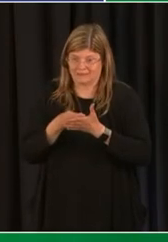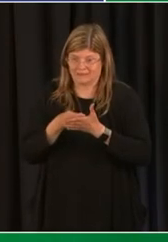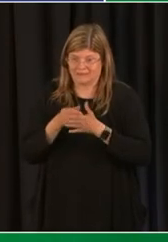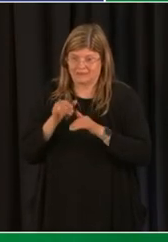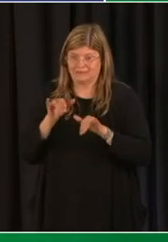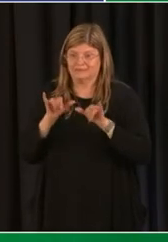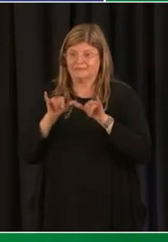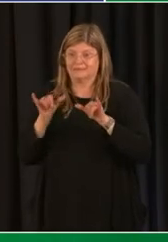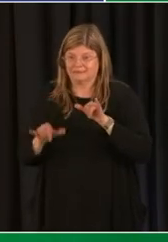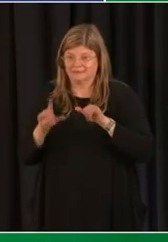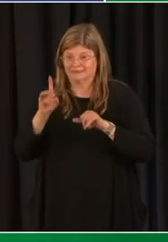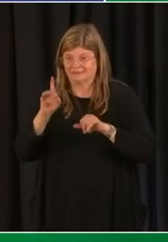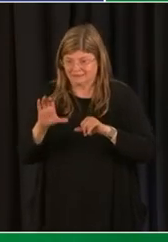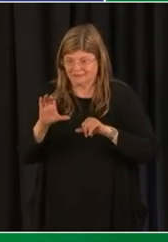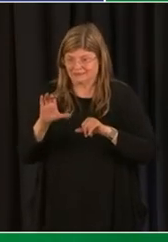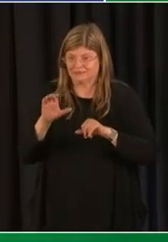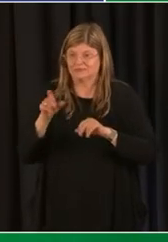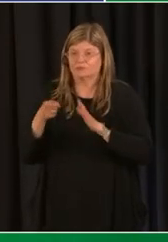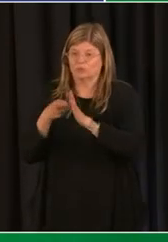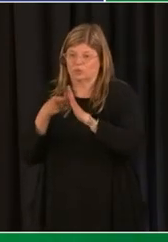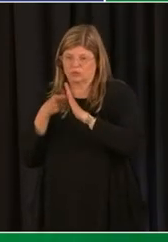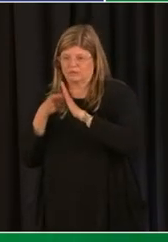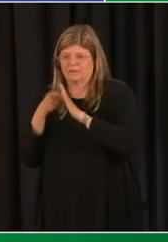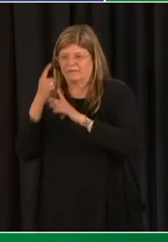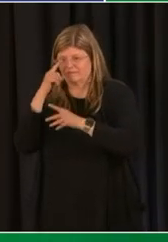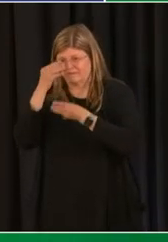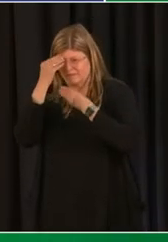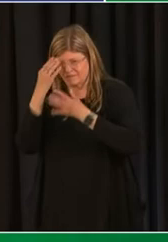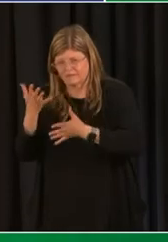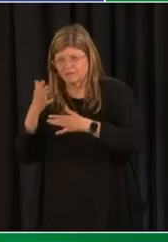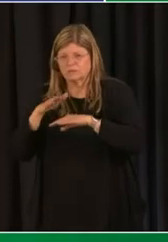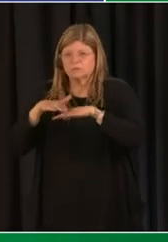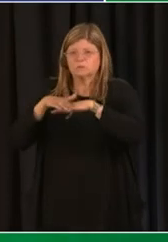those requirements, particularly for information